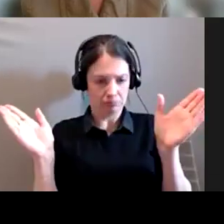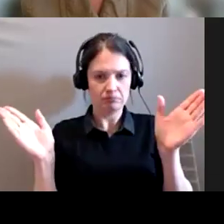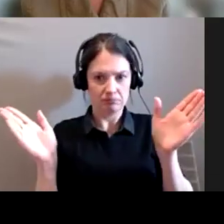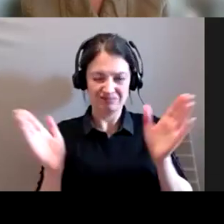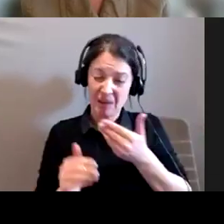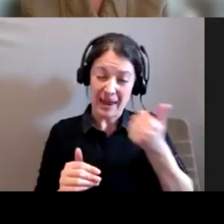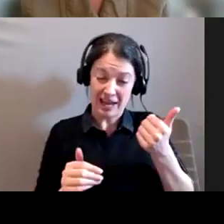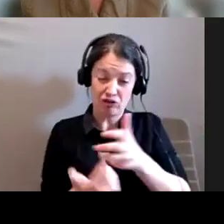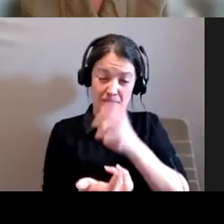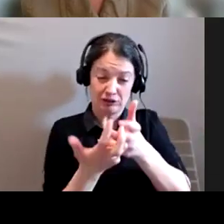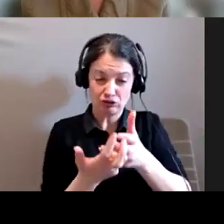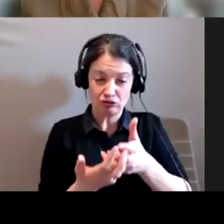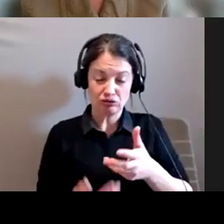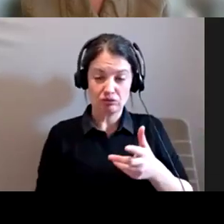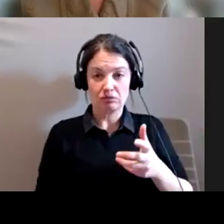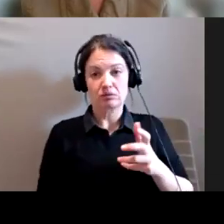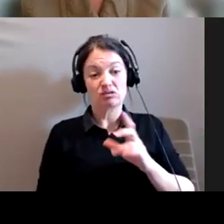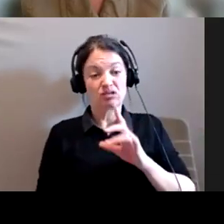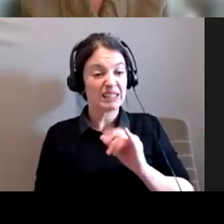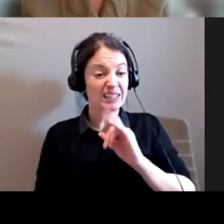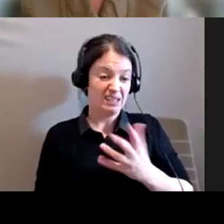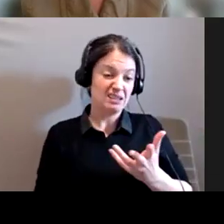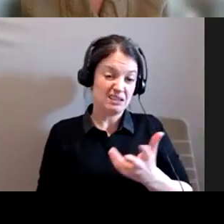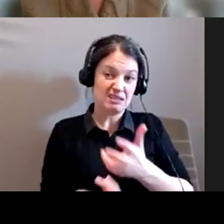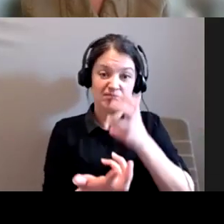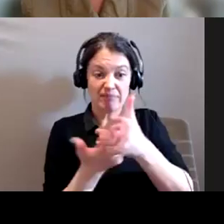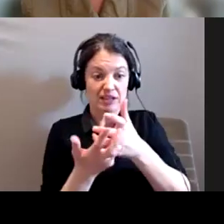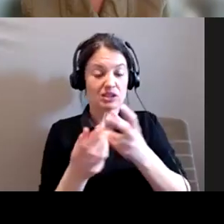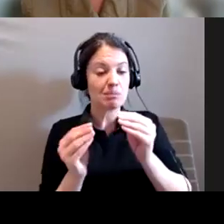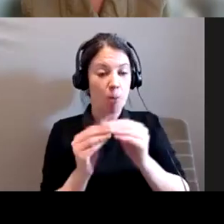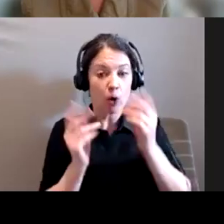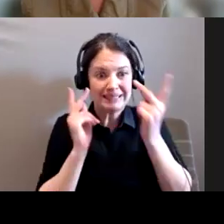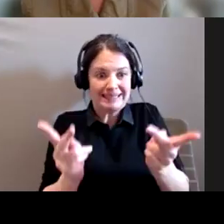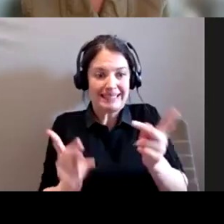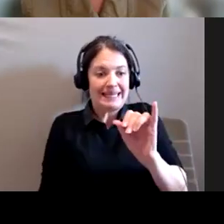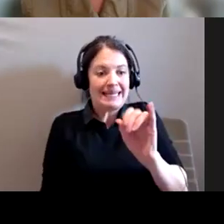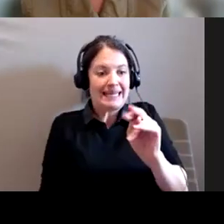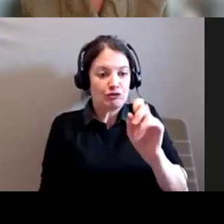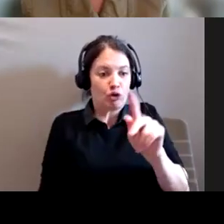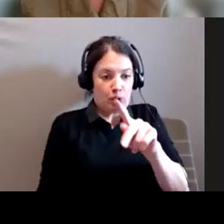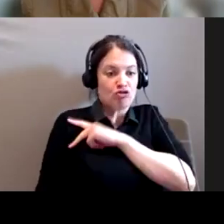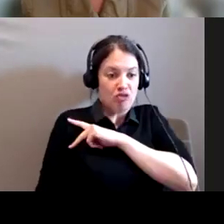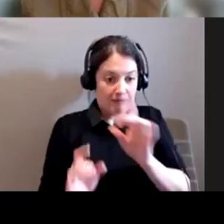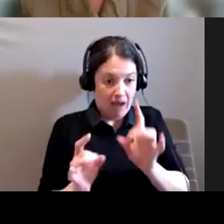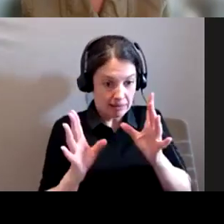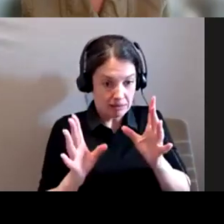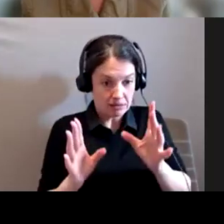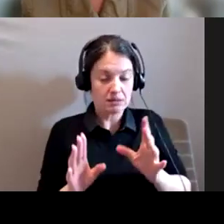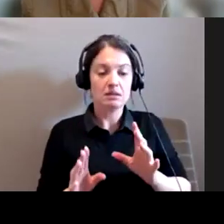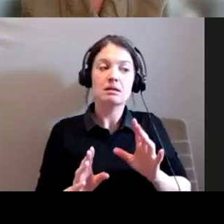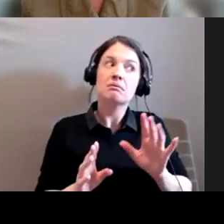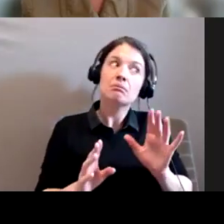better one to define indeed interpersonal violence as opposed to intimate